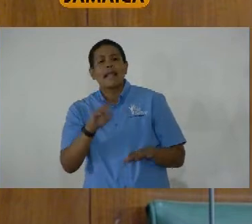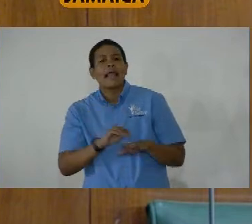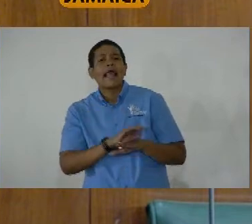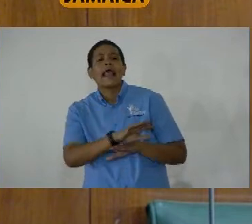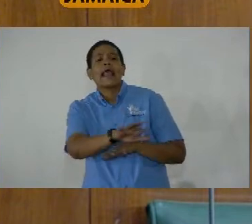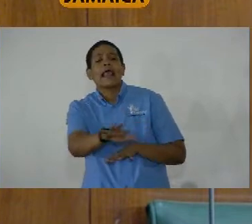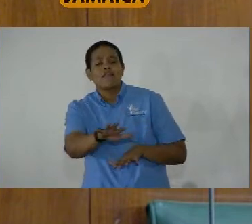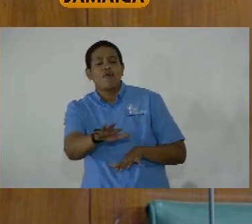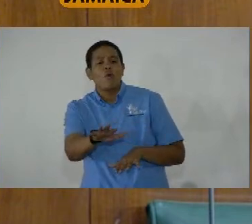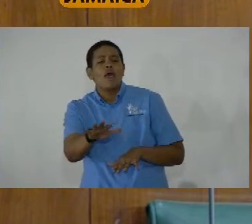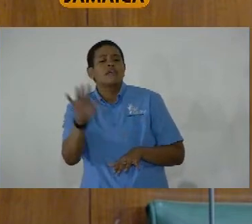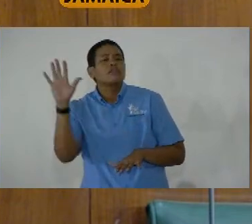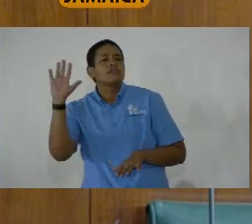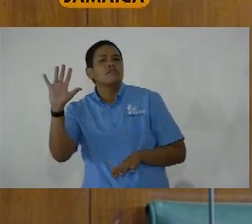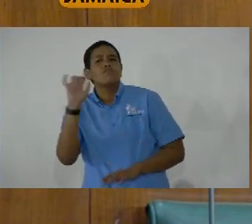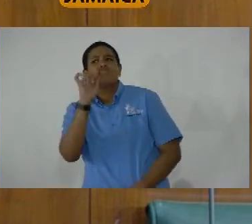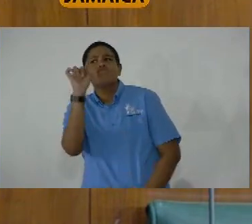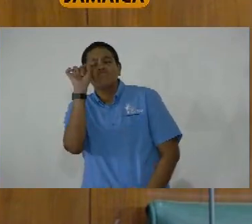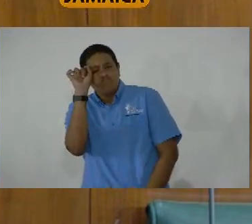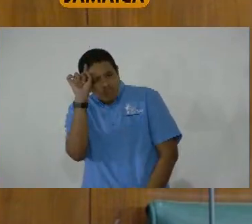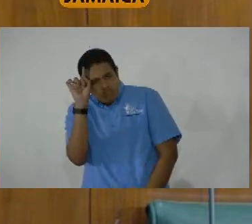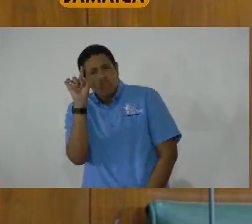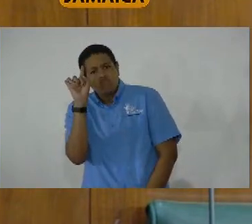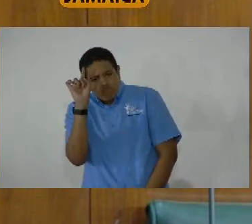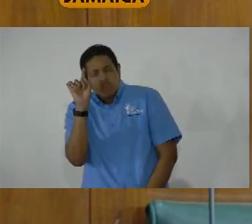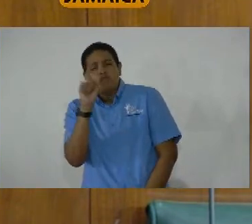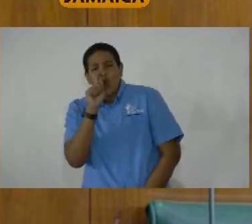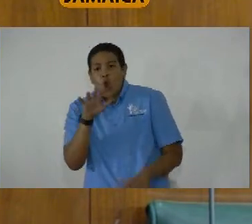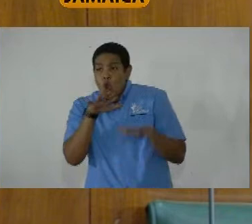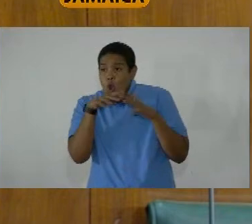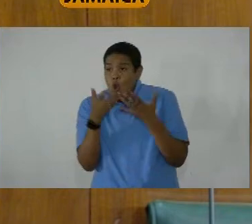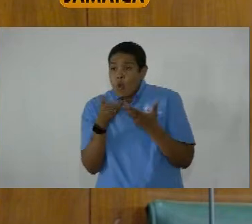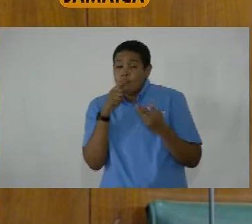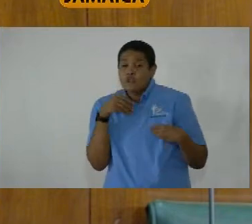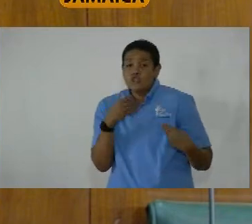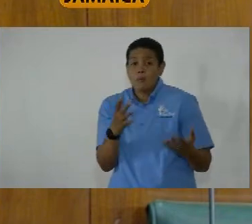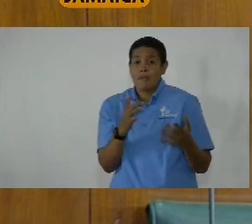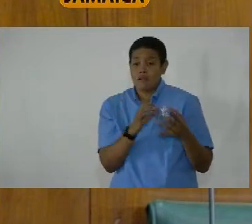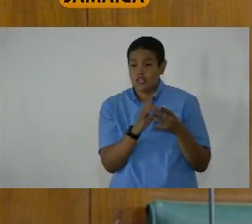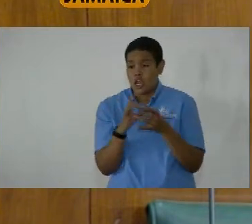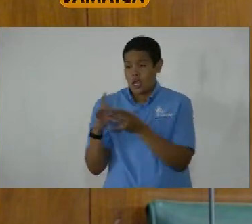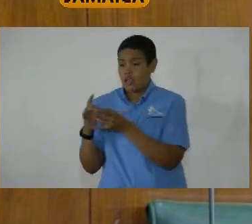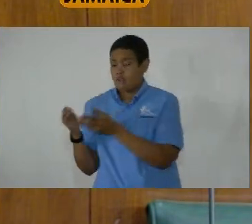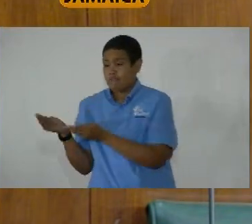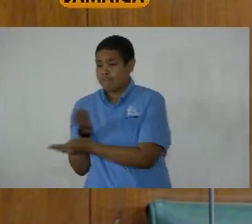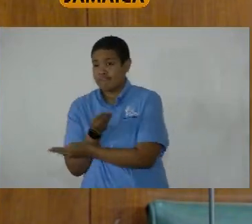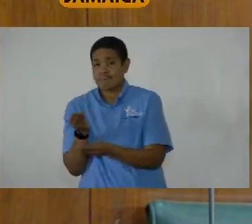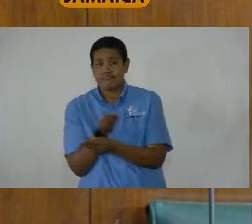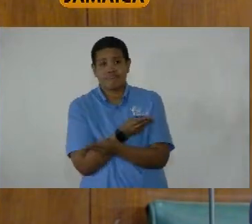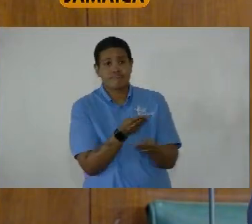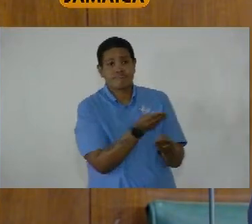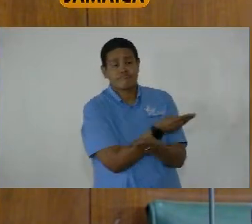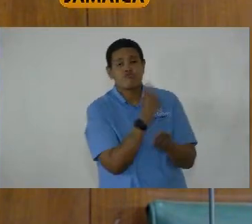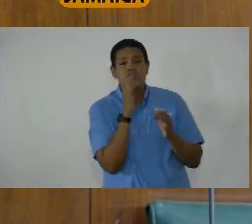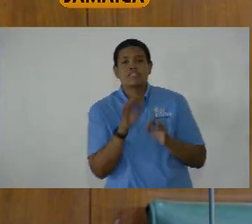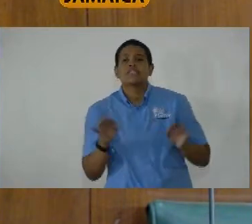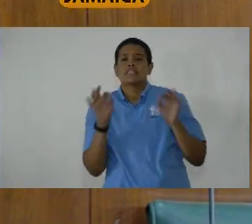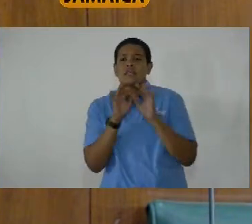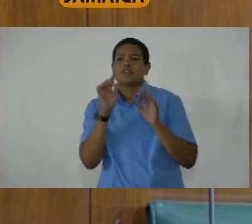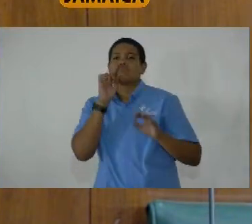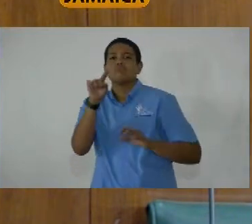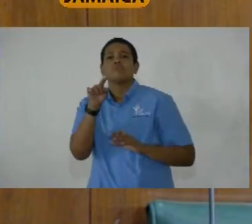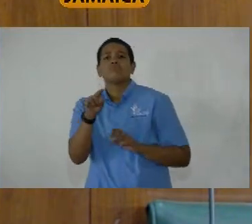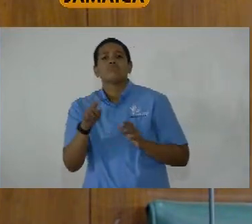influenced by its understanding that global supply and value chains are central to the efficient and